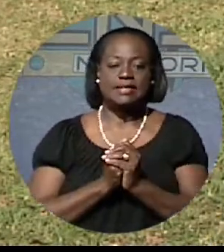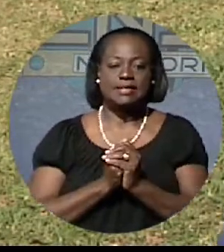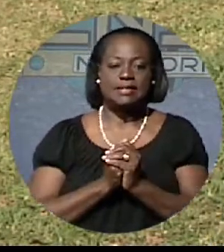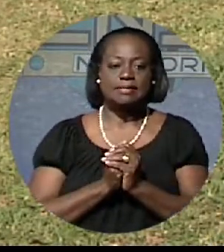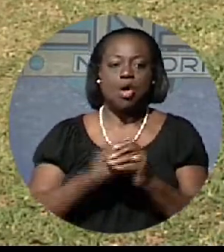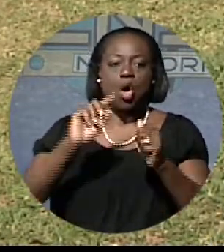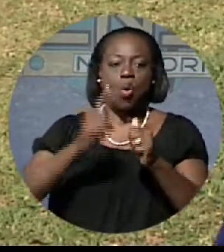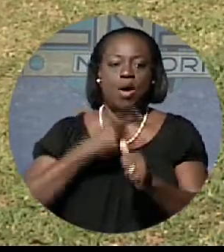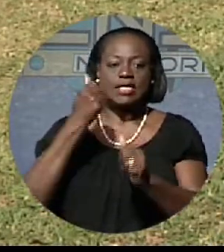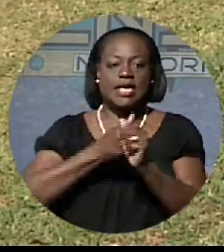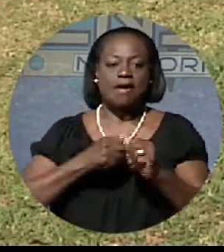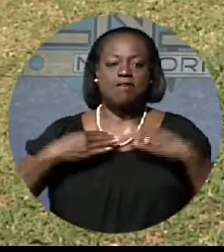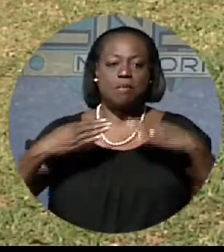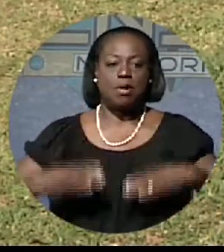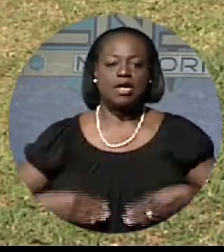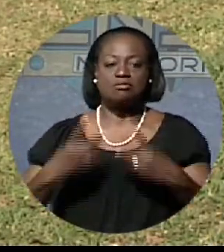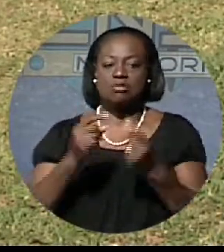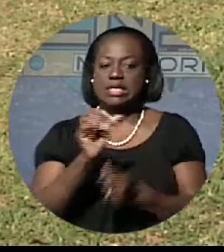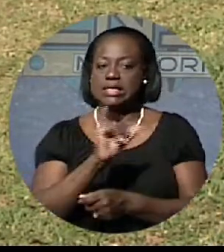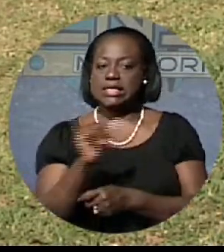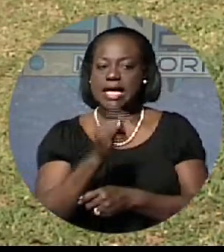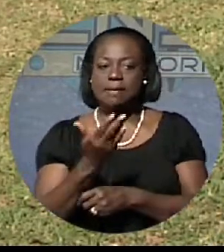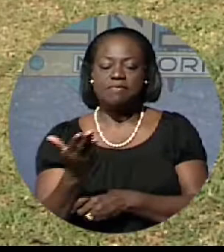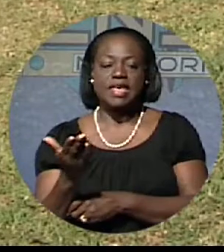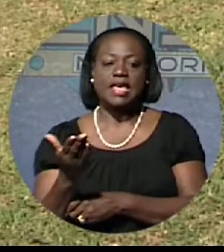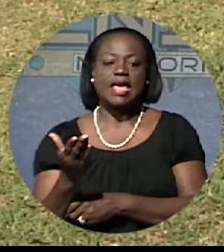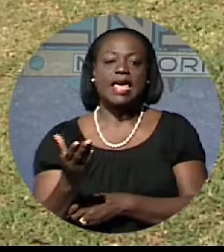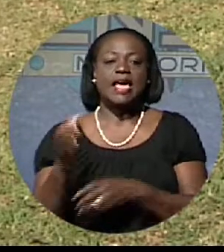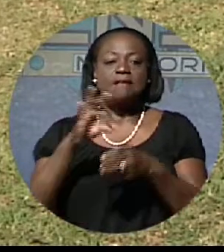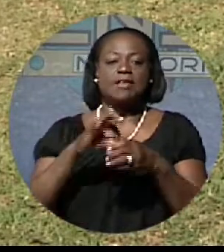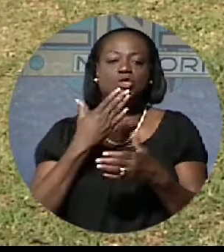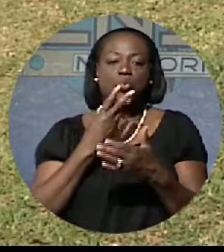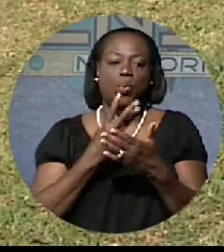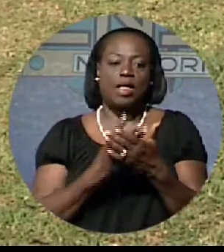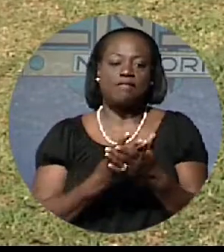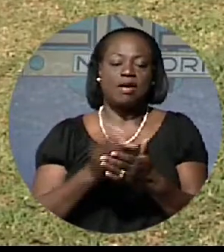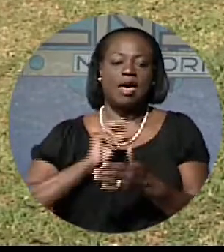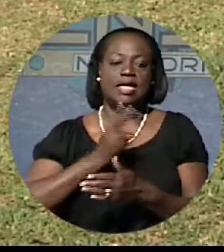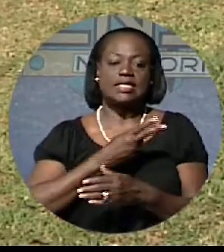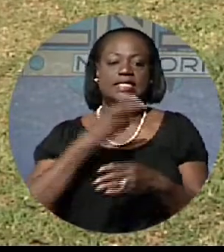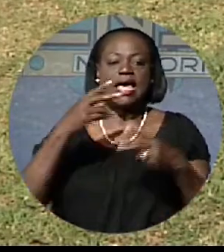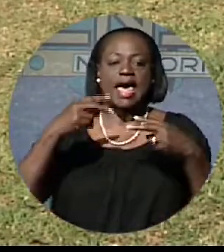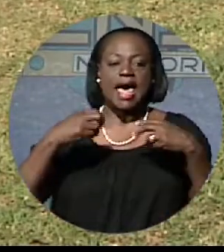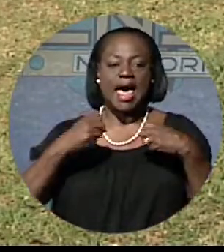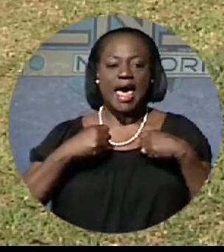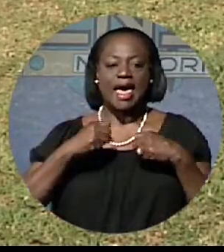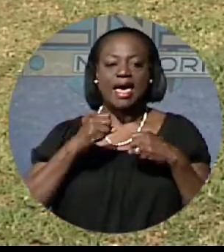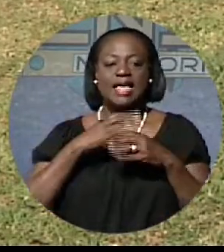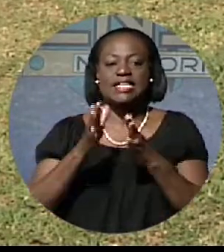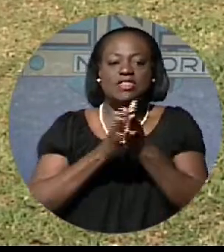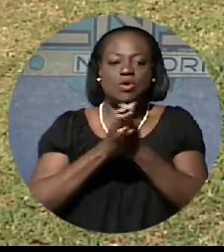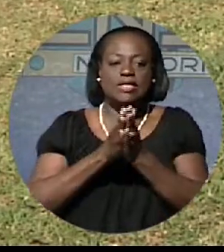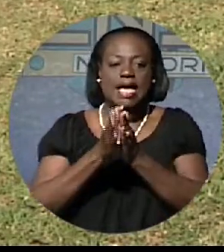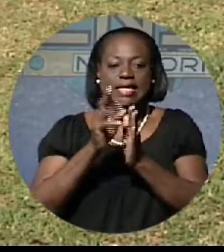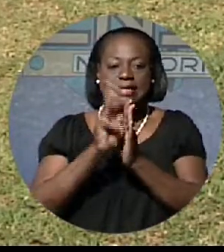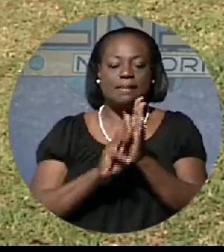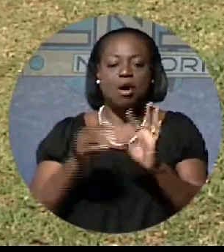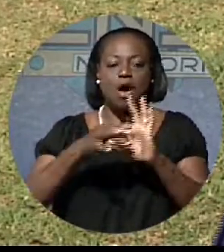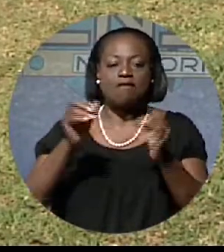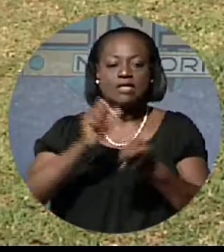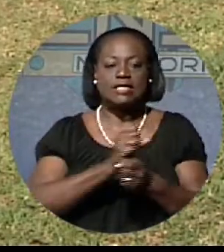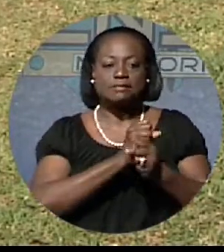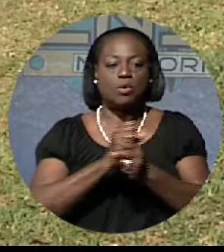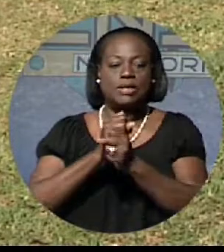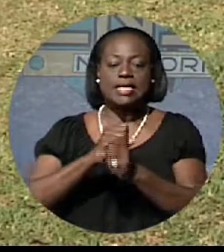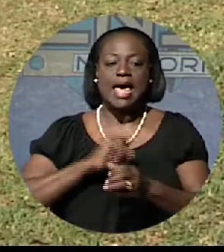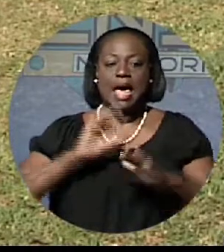once everybody can do the same thing, it fits well for us as fans, as coaches, you know, as enthusiasm with sports. So I'm happy. I'm